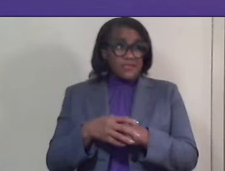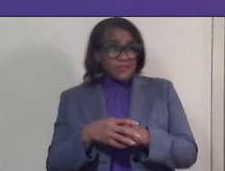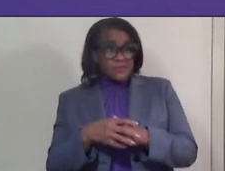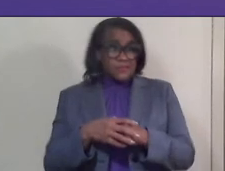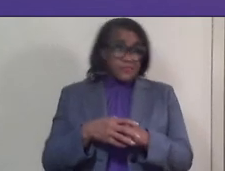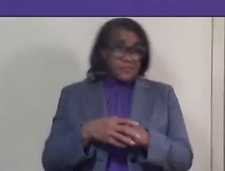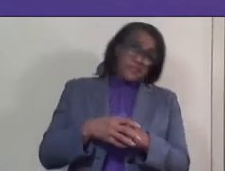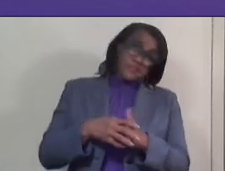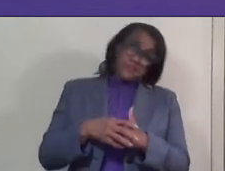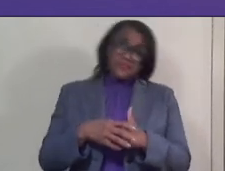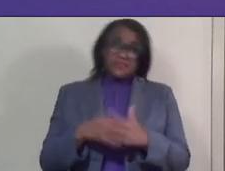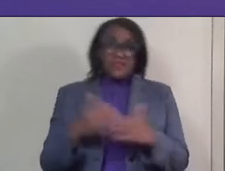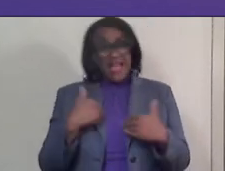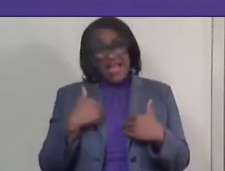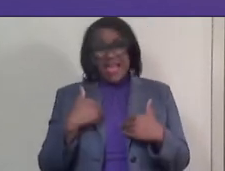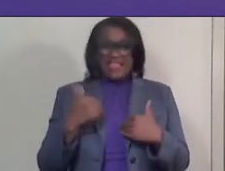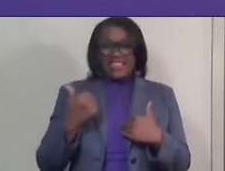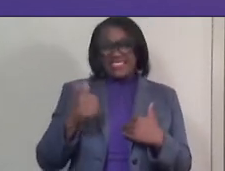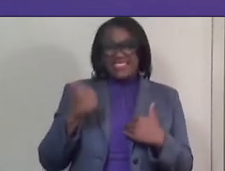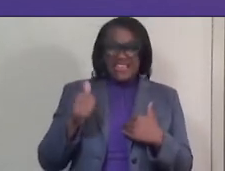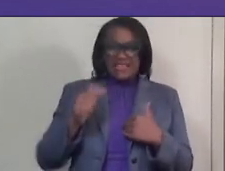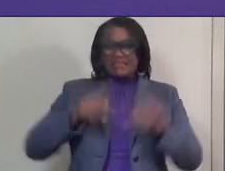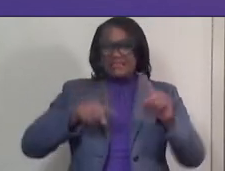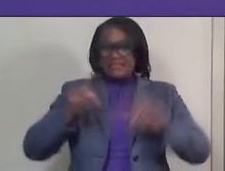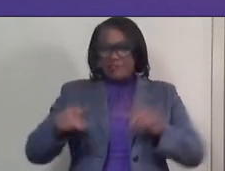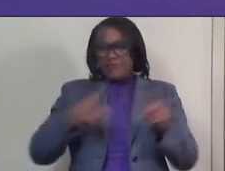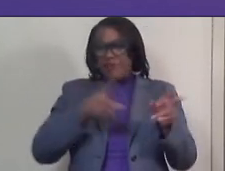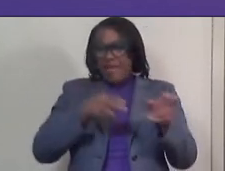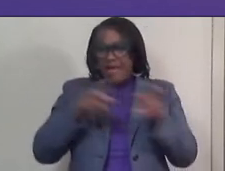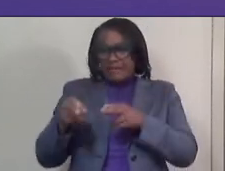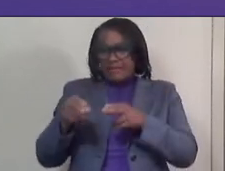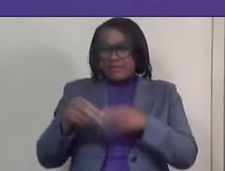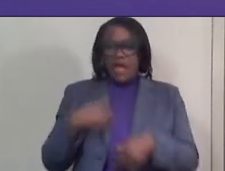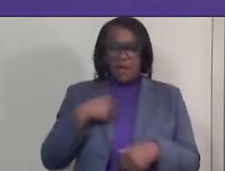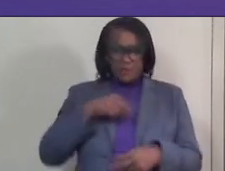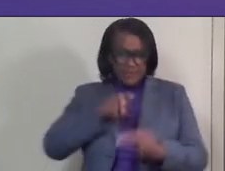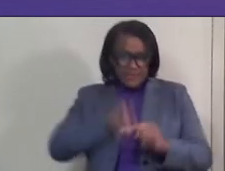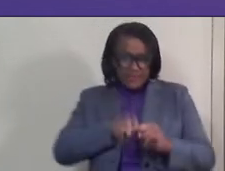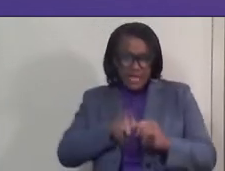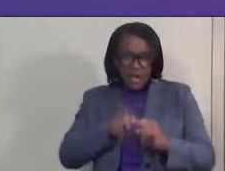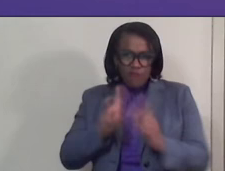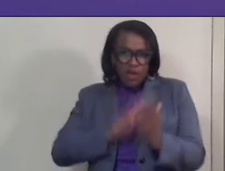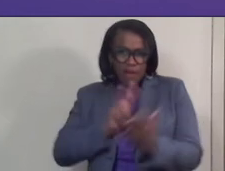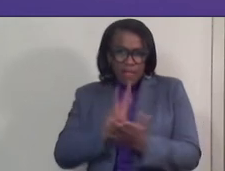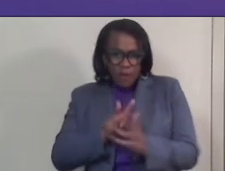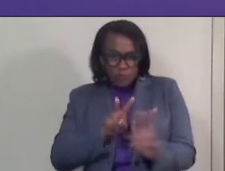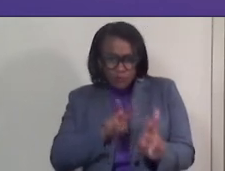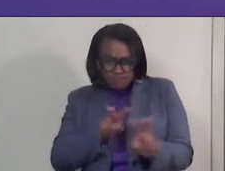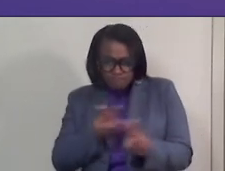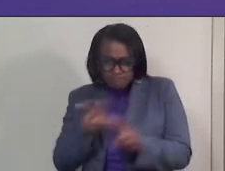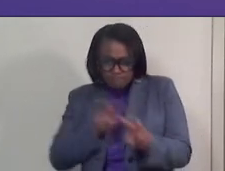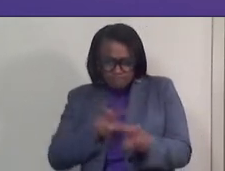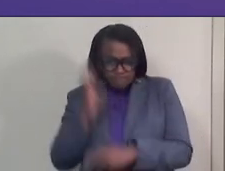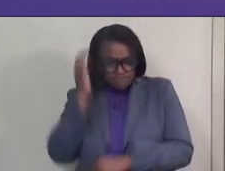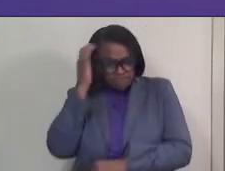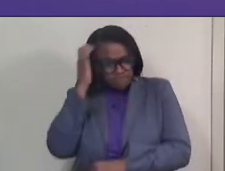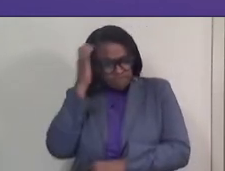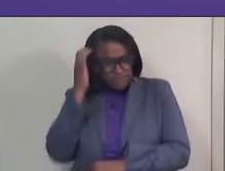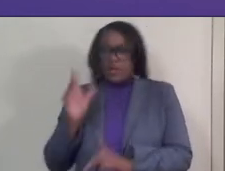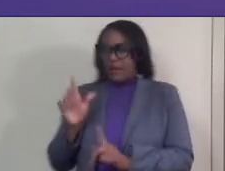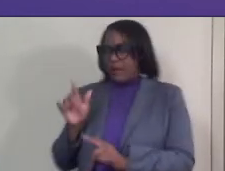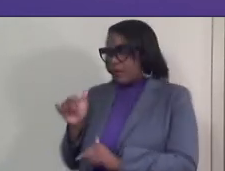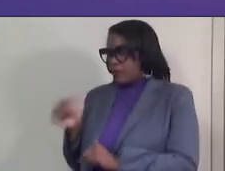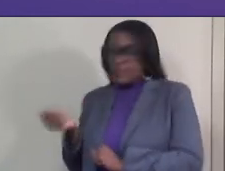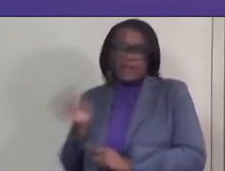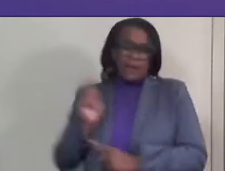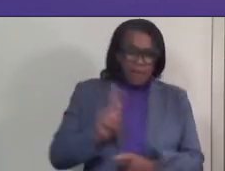I had at least 10 different editing sessions, like where I'd sit down for a couple of hours and go through it, and then sit down maybe for an hour, go back for a couple